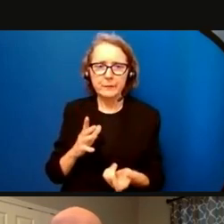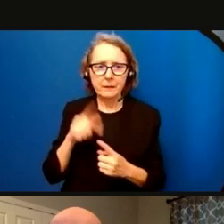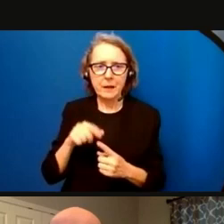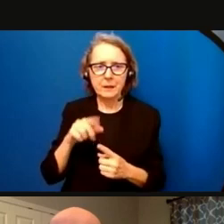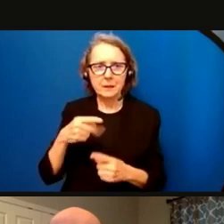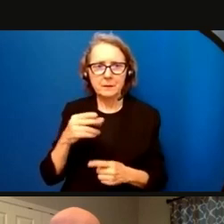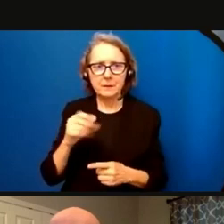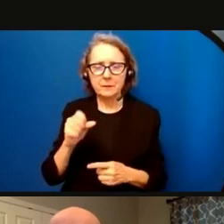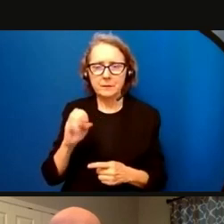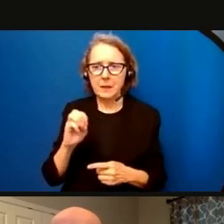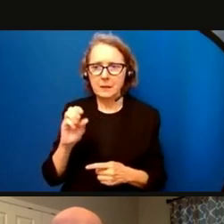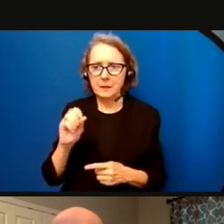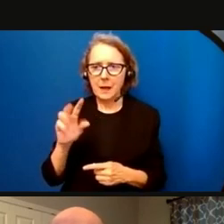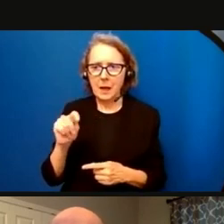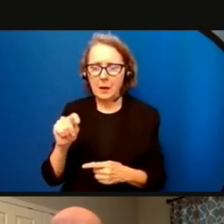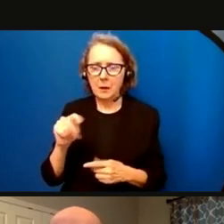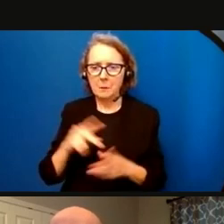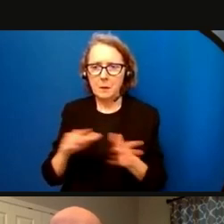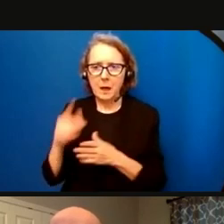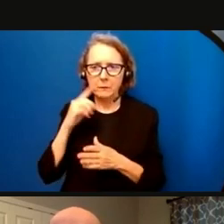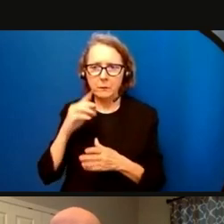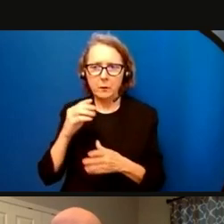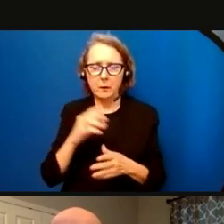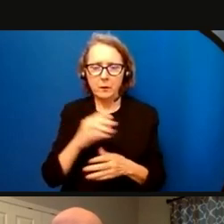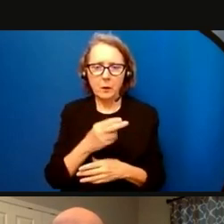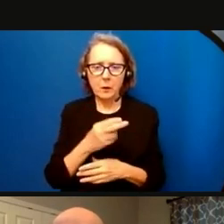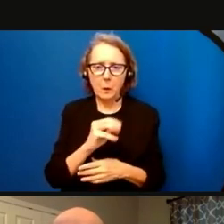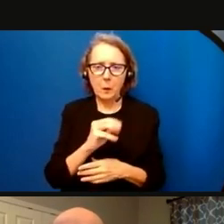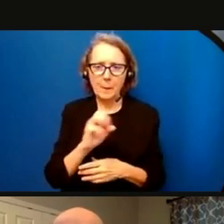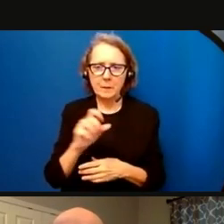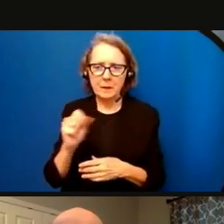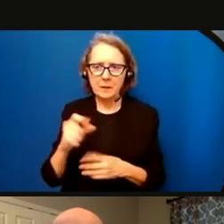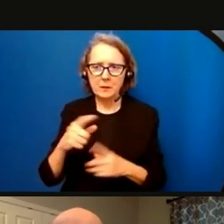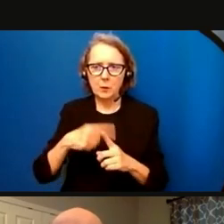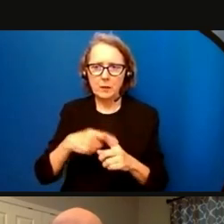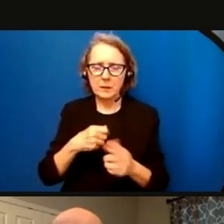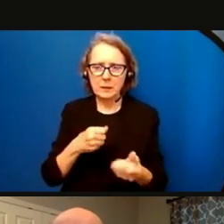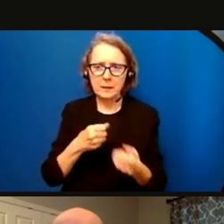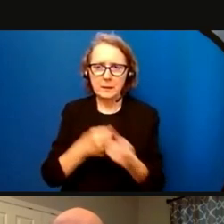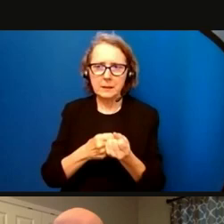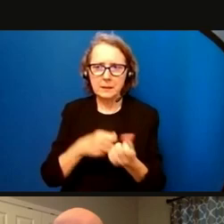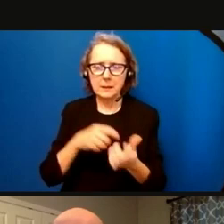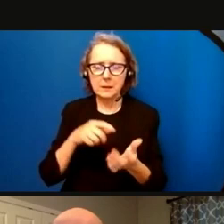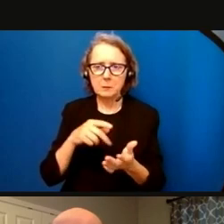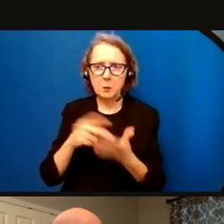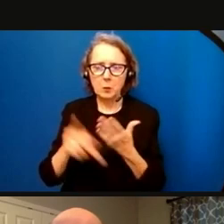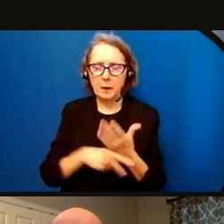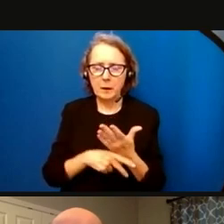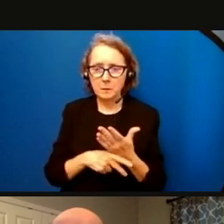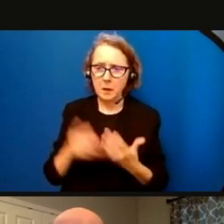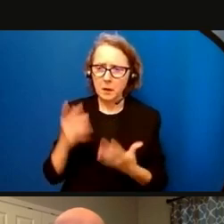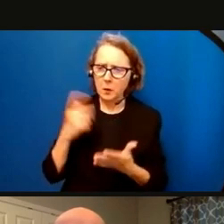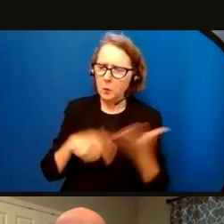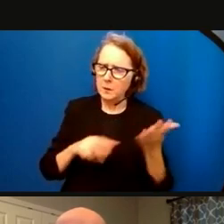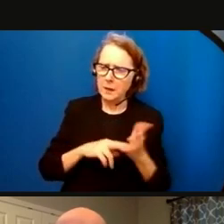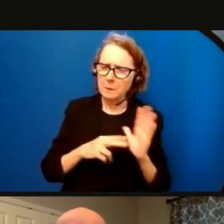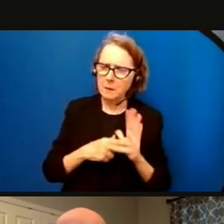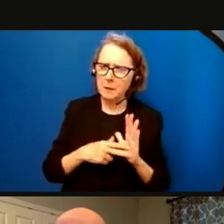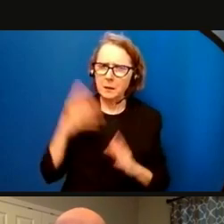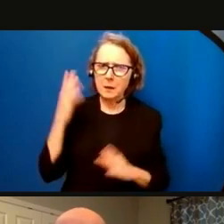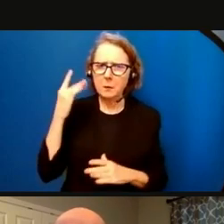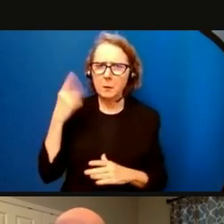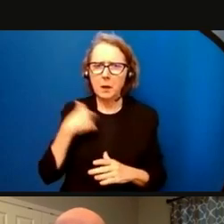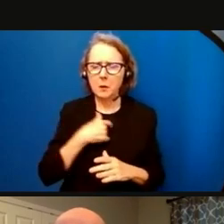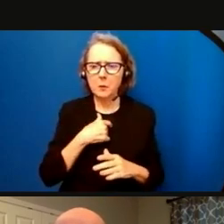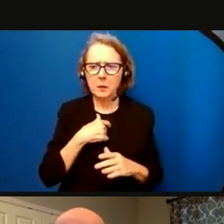phase-out plan for the Homeless Rental Assistance Program. Can you talk to us about what that means and why we're kind of going